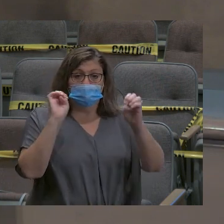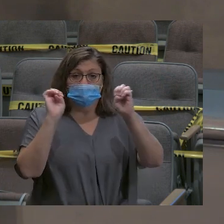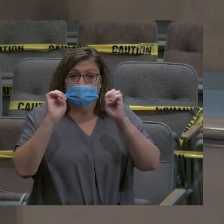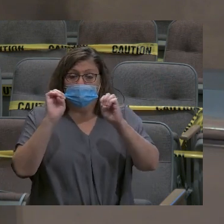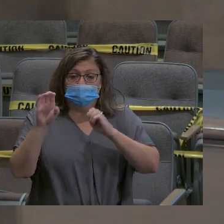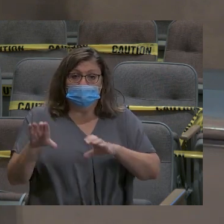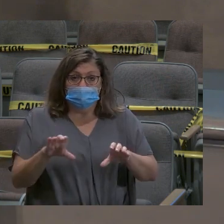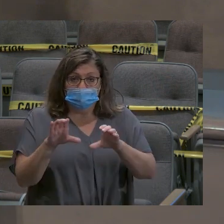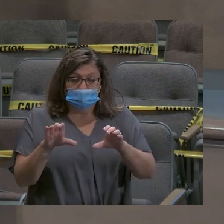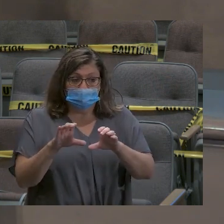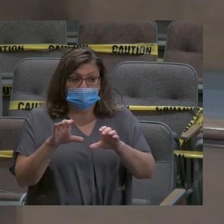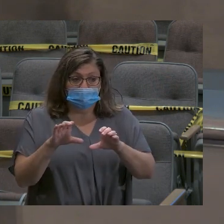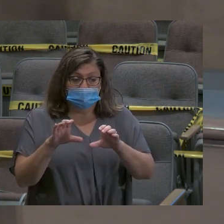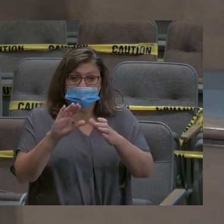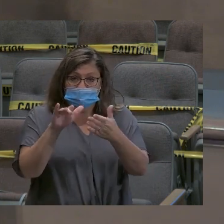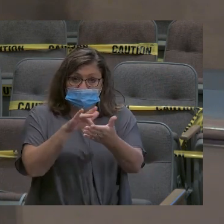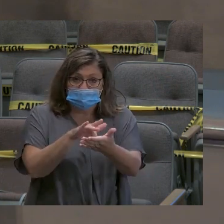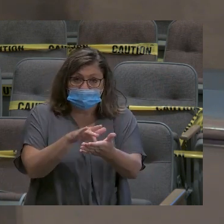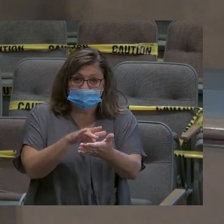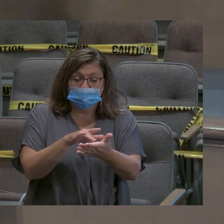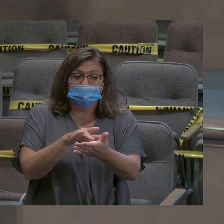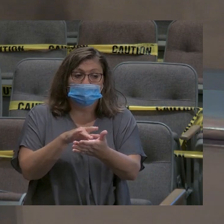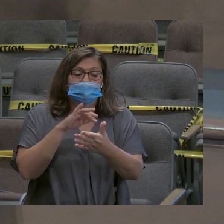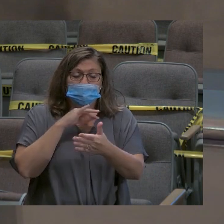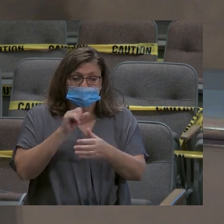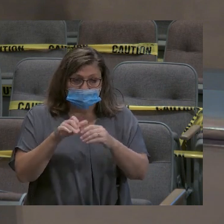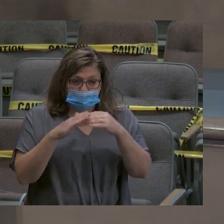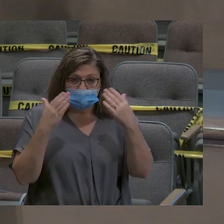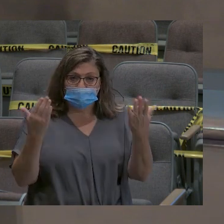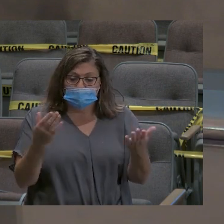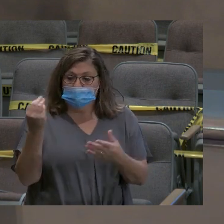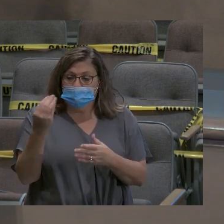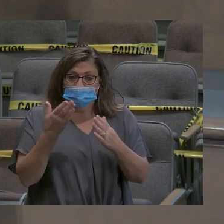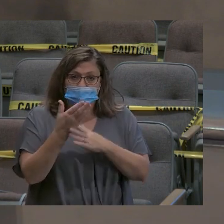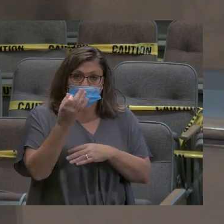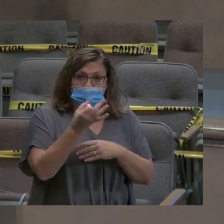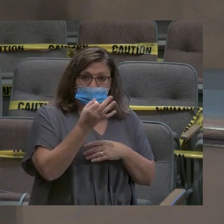Center is open Monday through Friday and can be